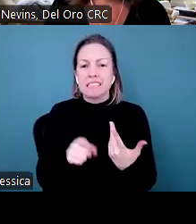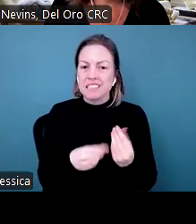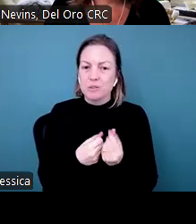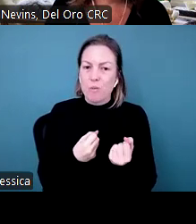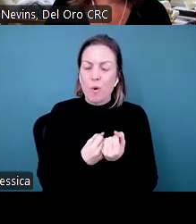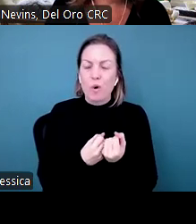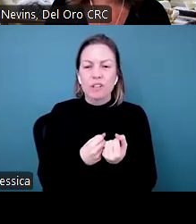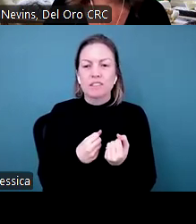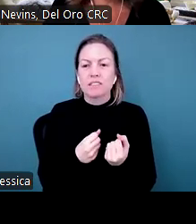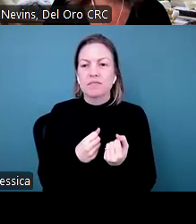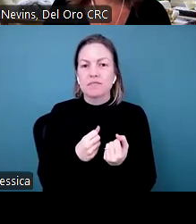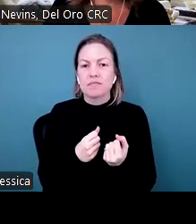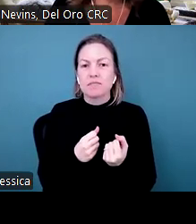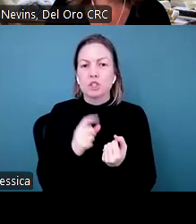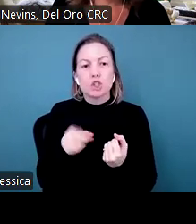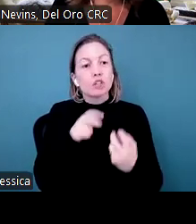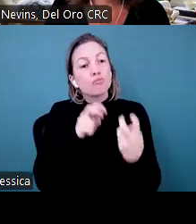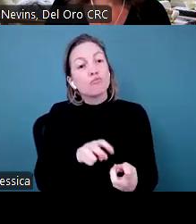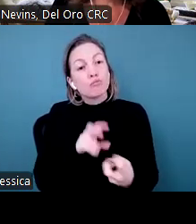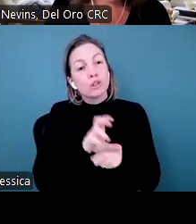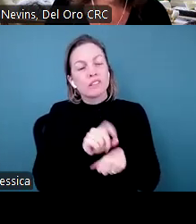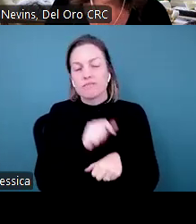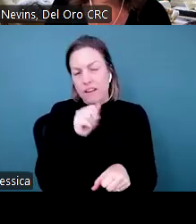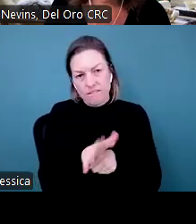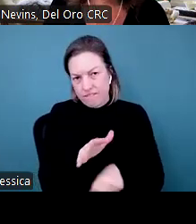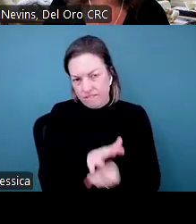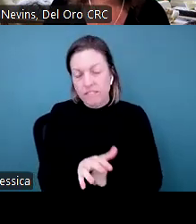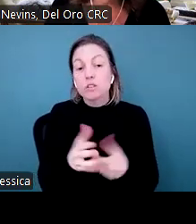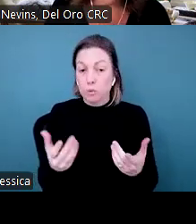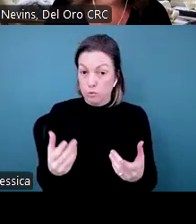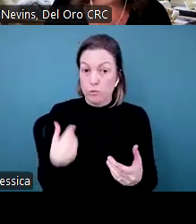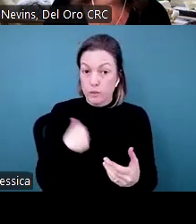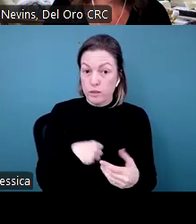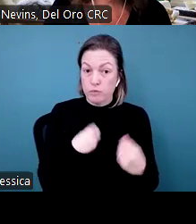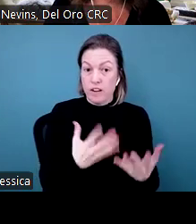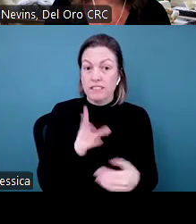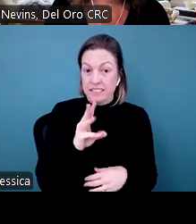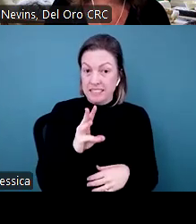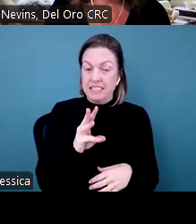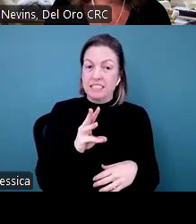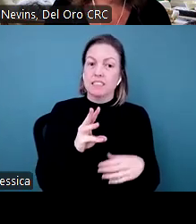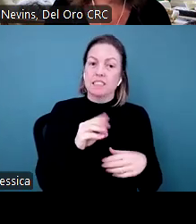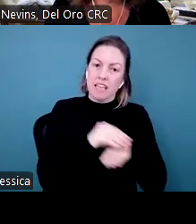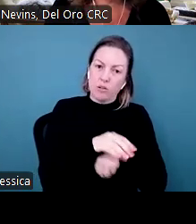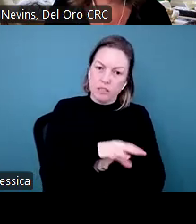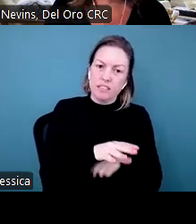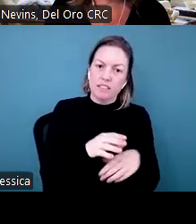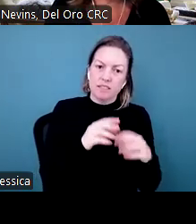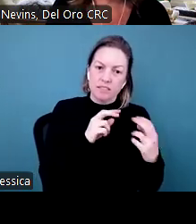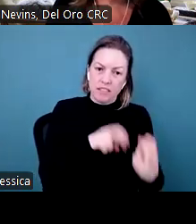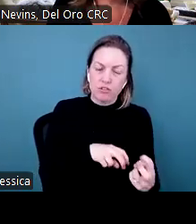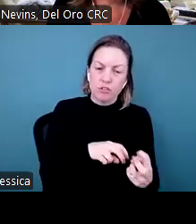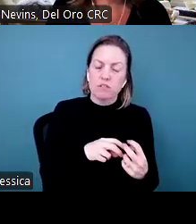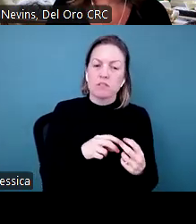than the family consultation. So we provide 6 sessions, very goal-oriented. Some of that's done in-house by